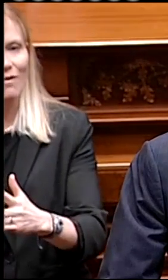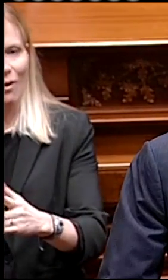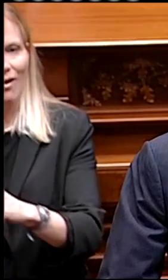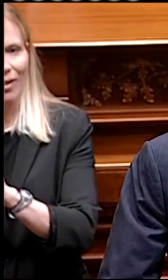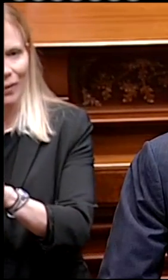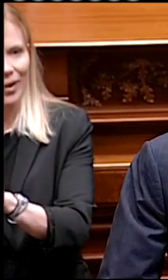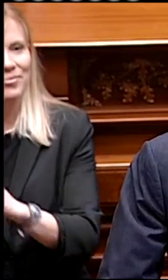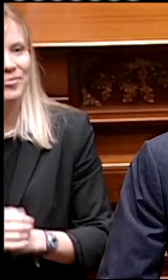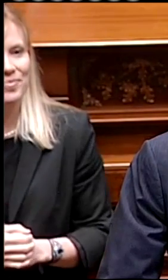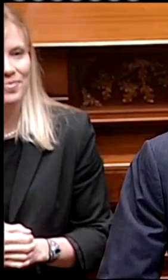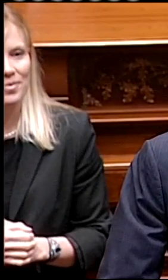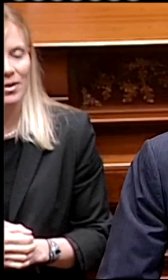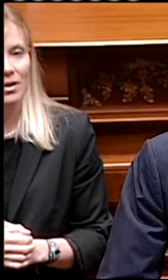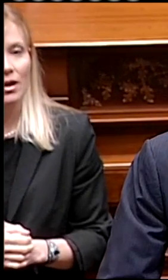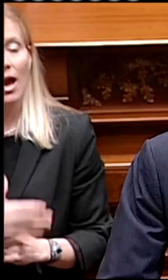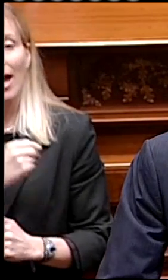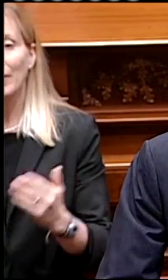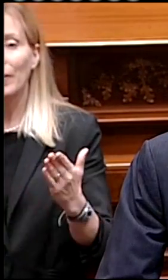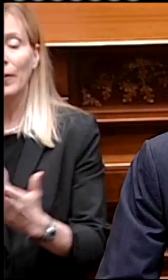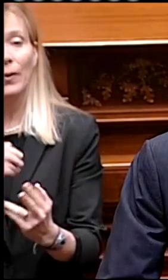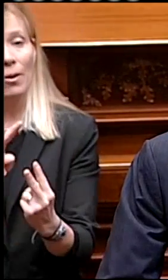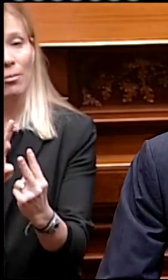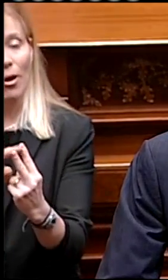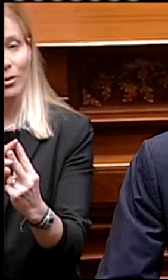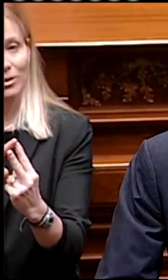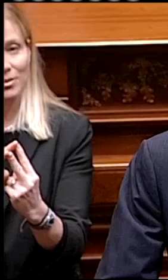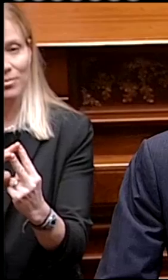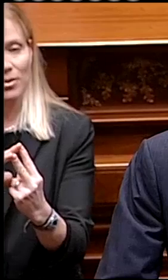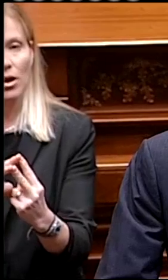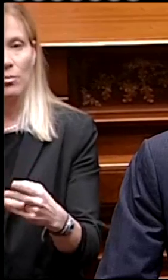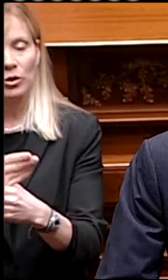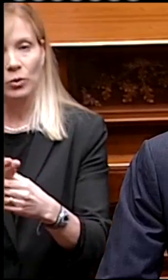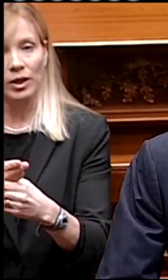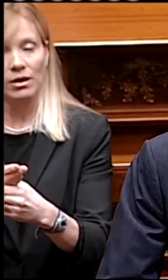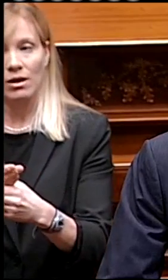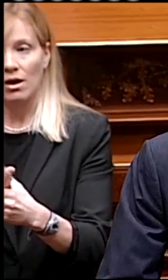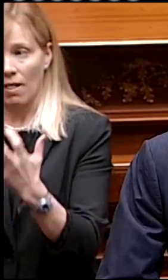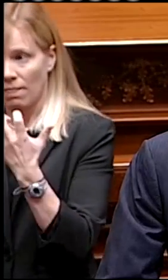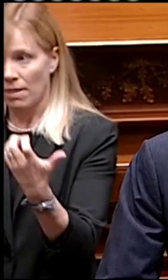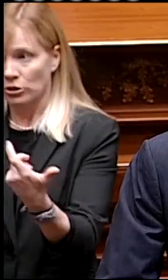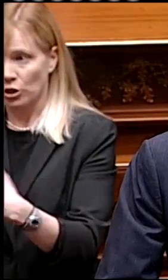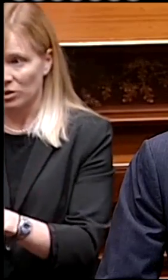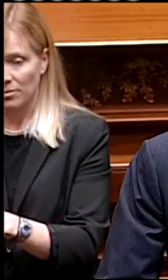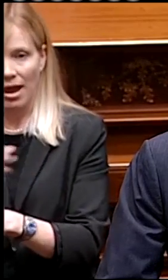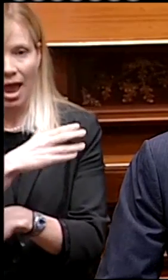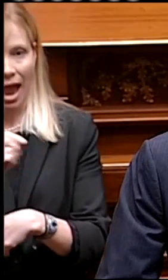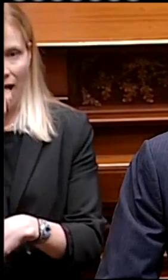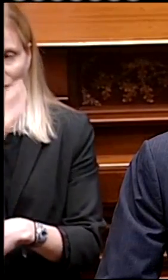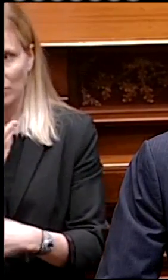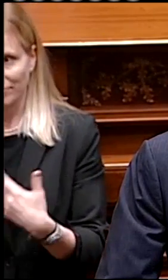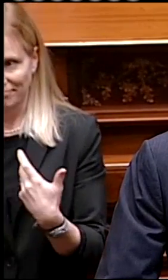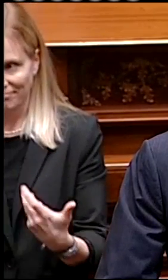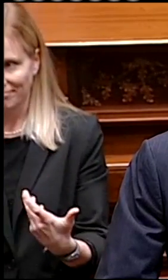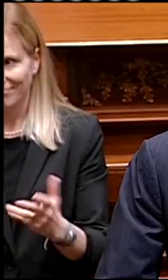Illinois and a new partnership between the General Assembly and the Governor.